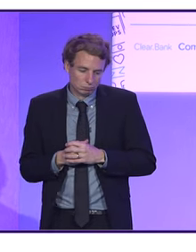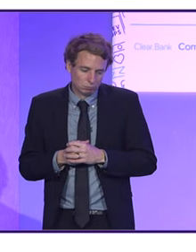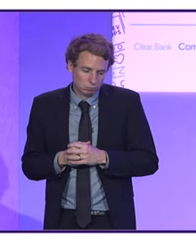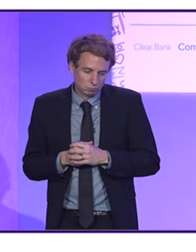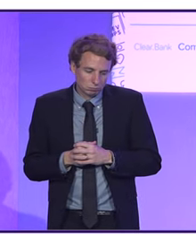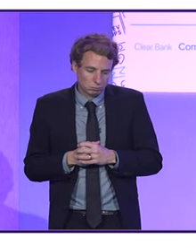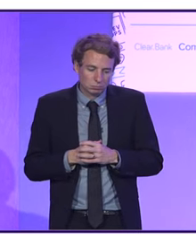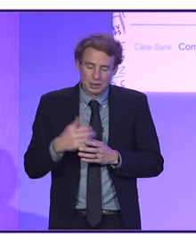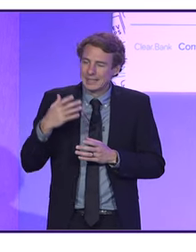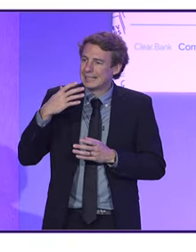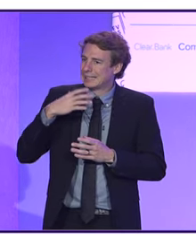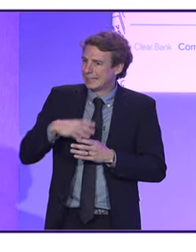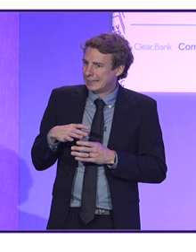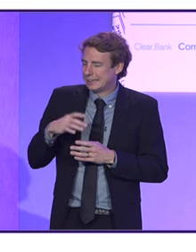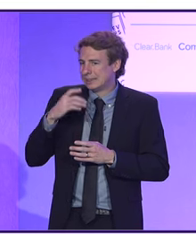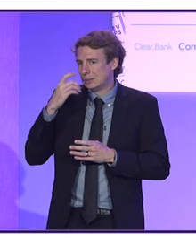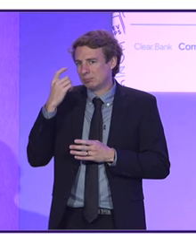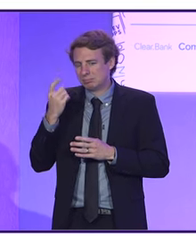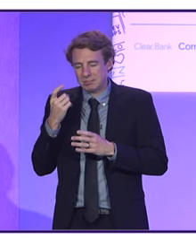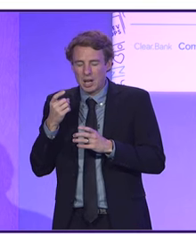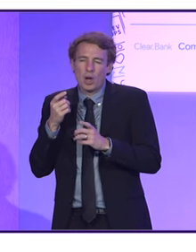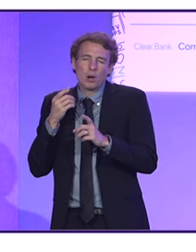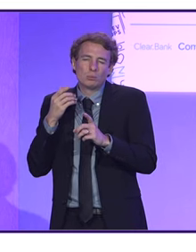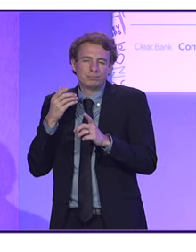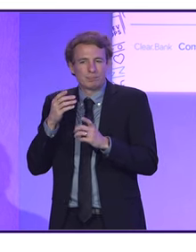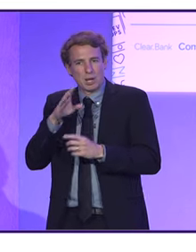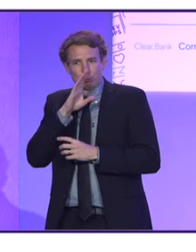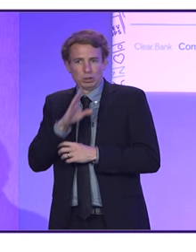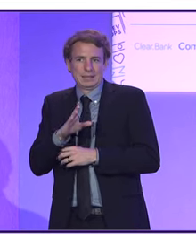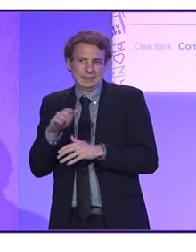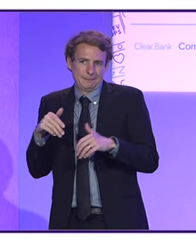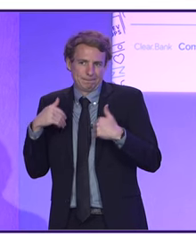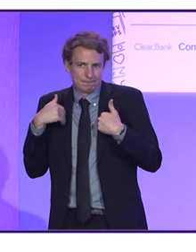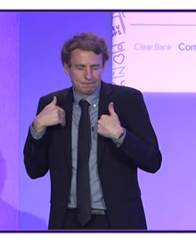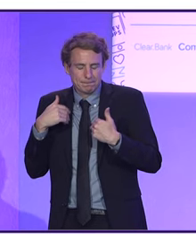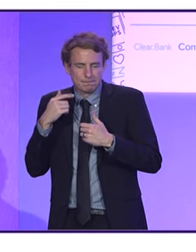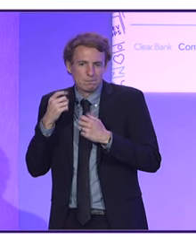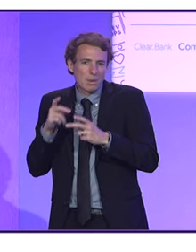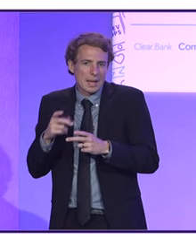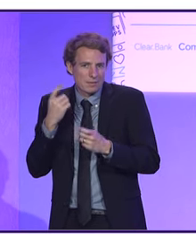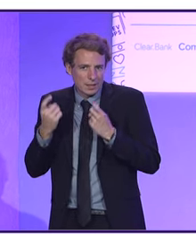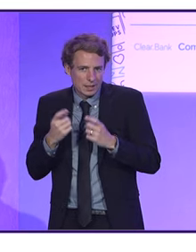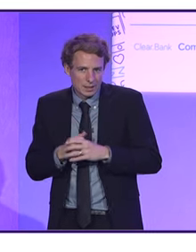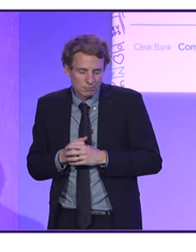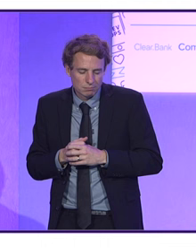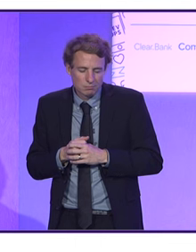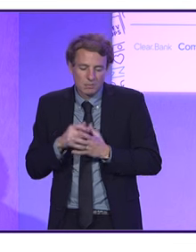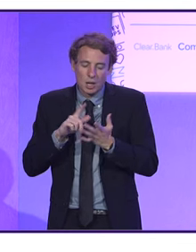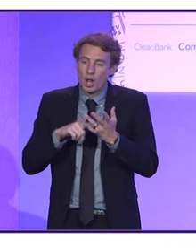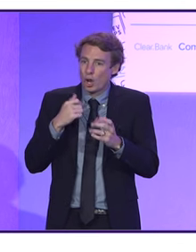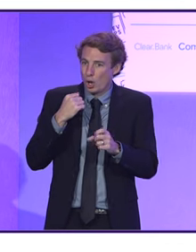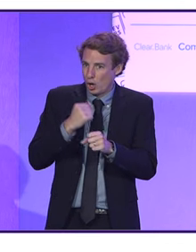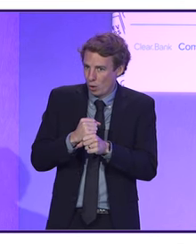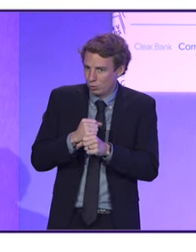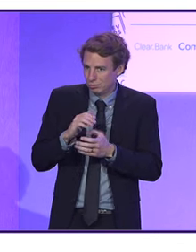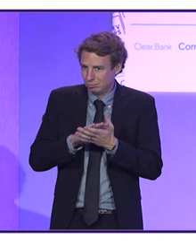We need to adopt an objective pattern of thinking when working with metrics. Logs, on the other hand, are a record of what happened in one